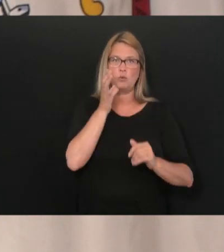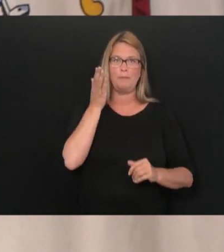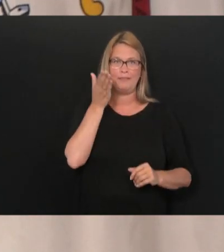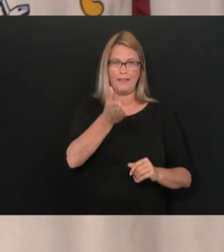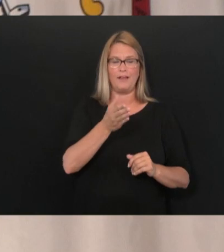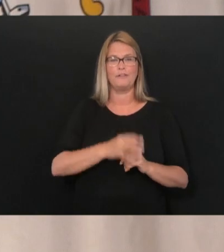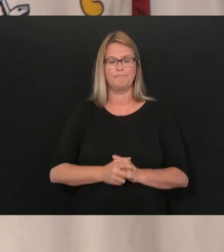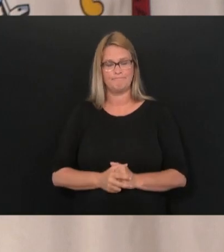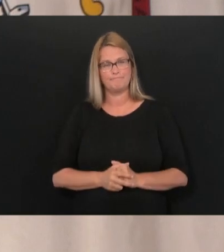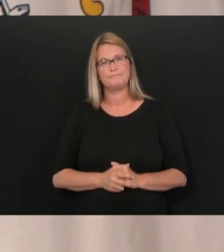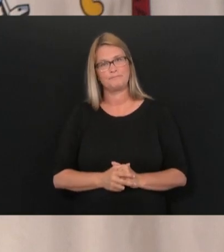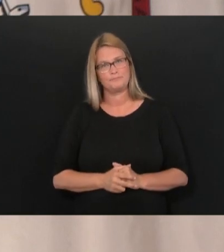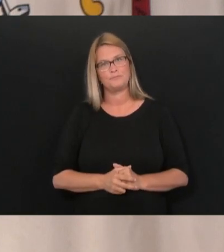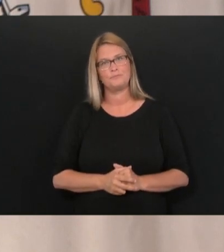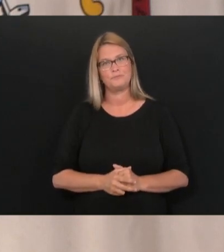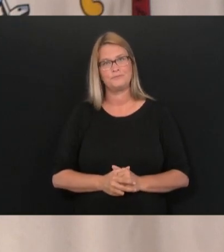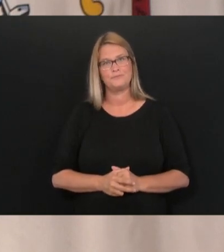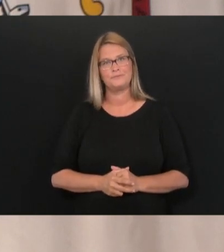that as well.